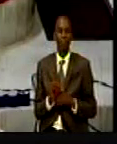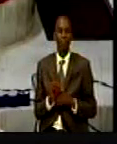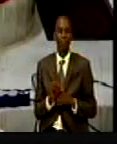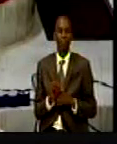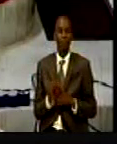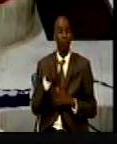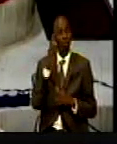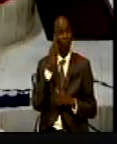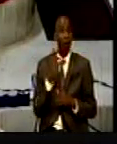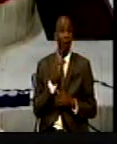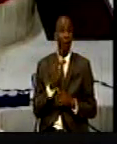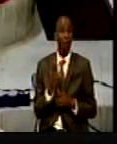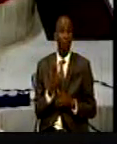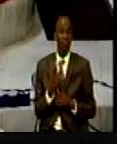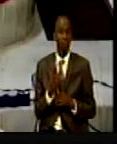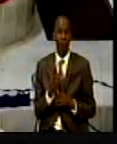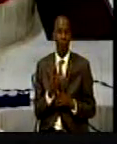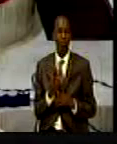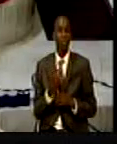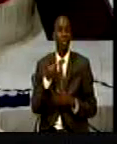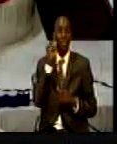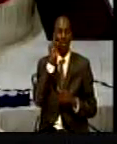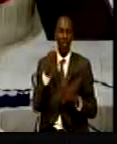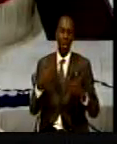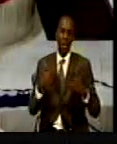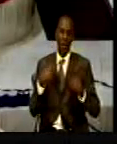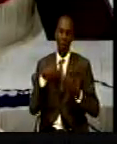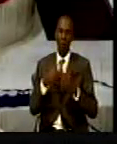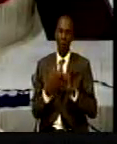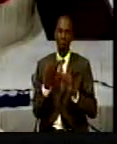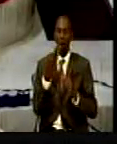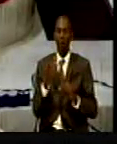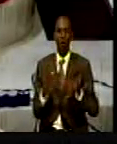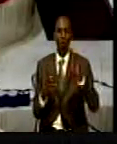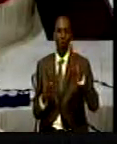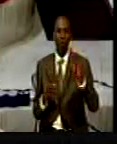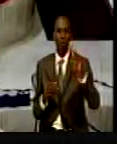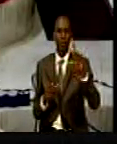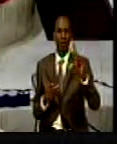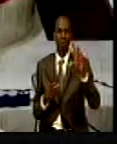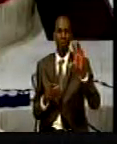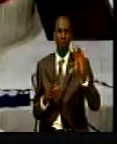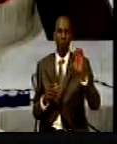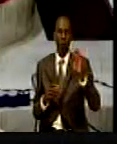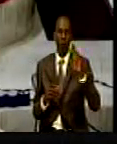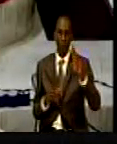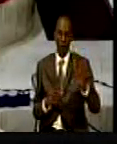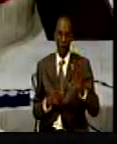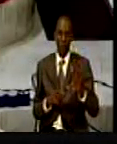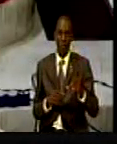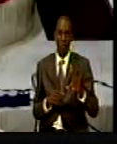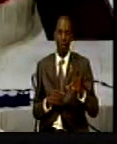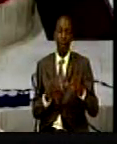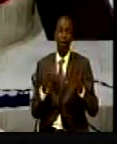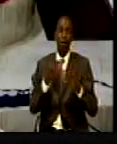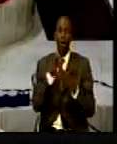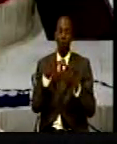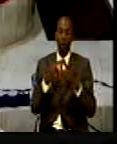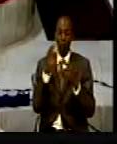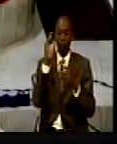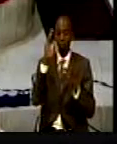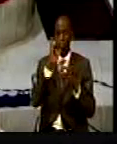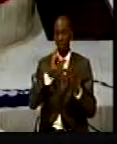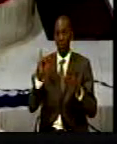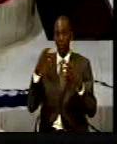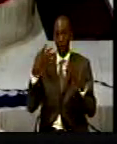He healed me from ulcer. When he finished ministry, he said that we should lay in our hands. Throughout the ministry, he said that